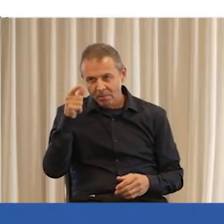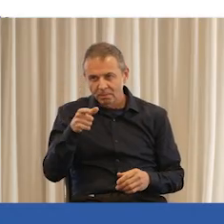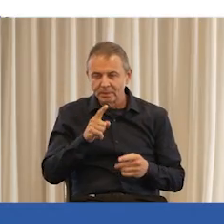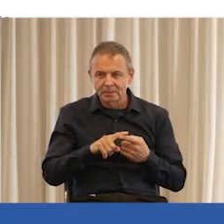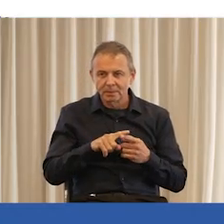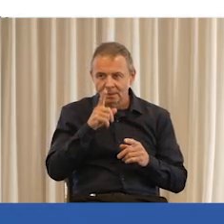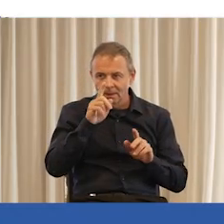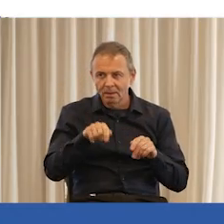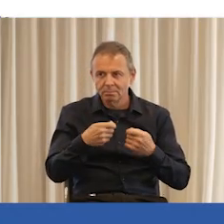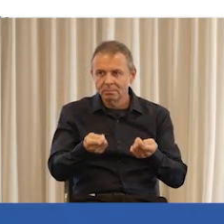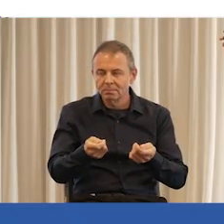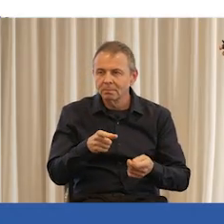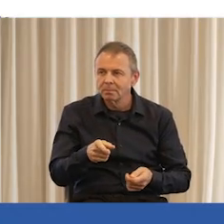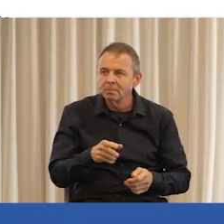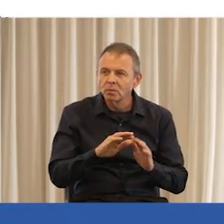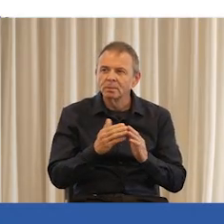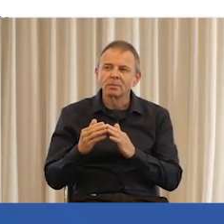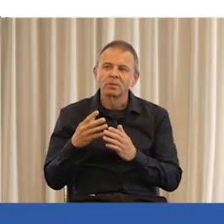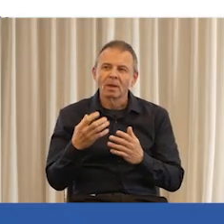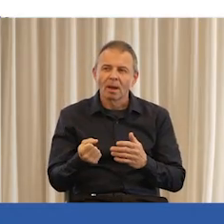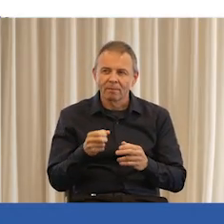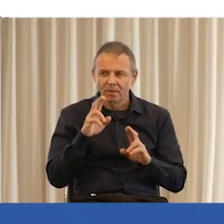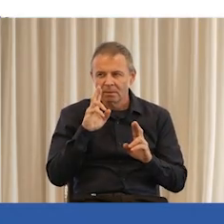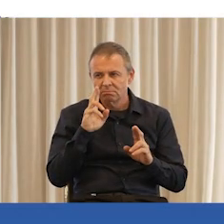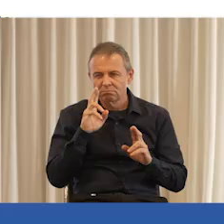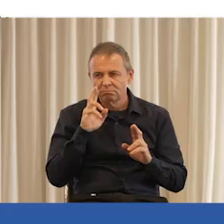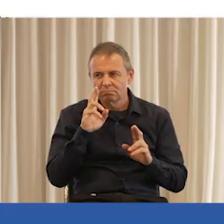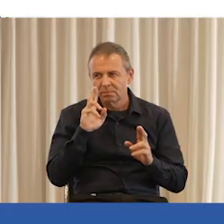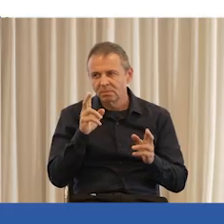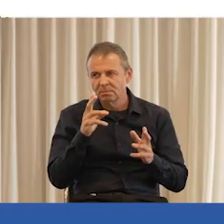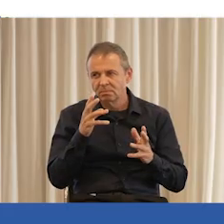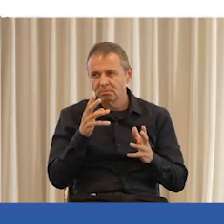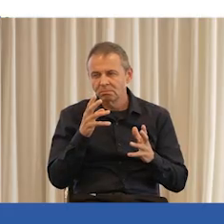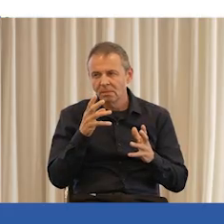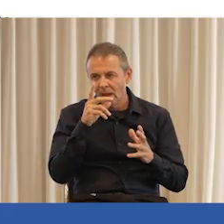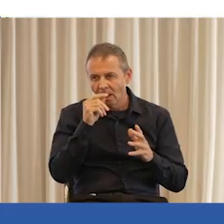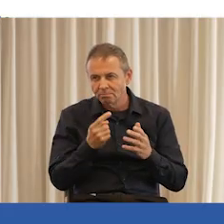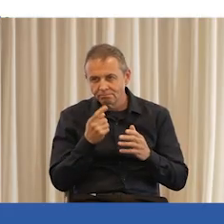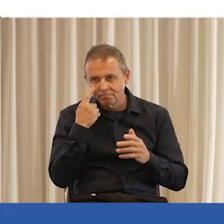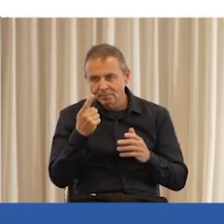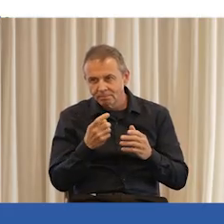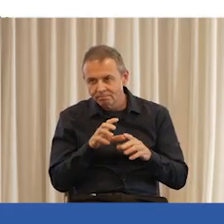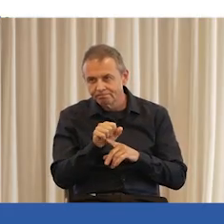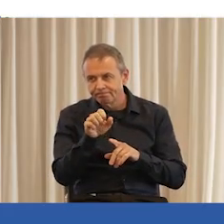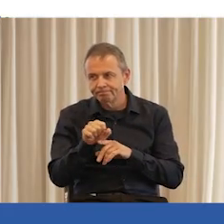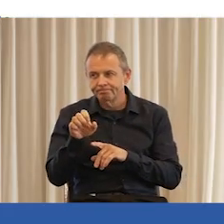contribute. Communities haven't naturally created space or seen value or provided opportunities, but they can.